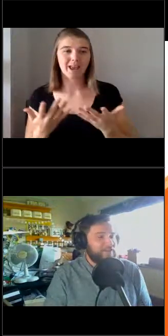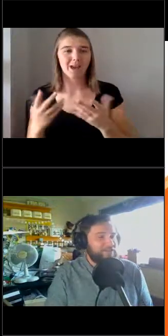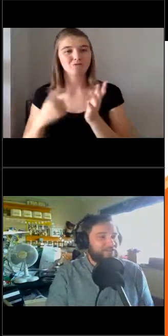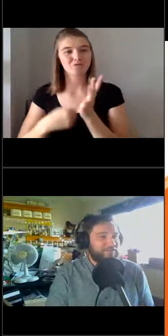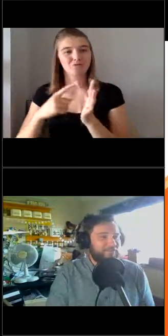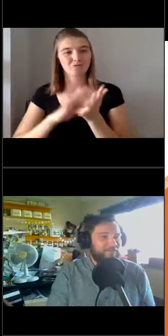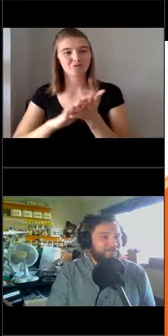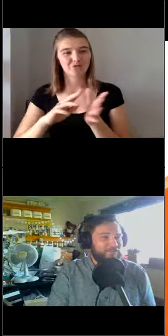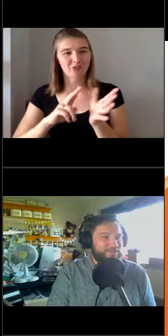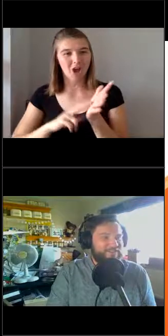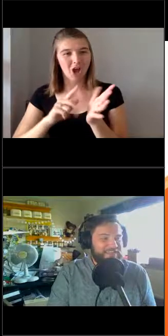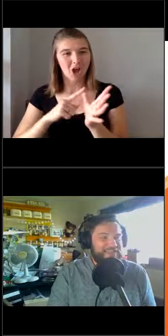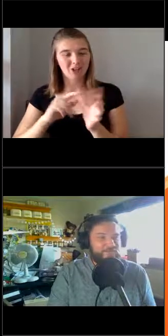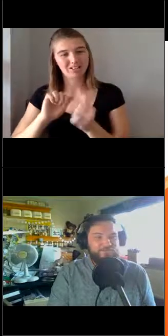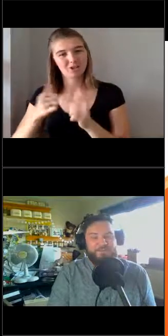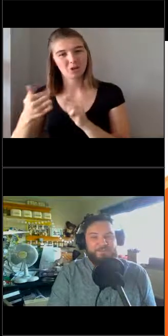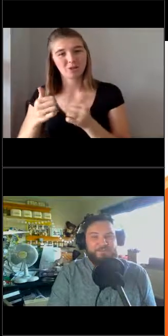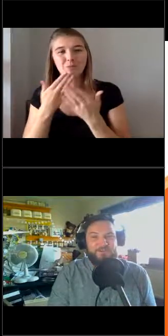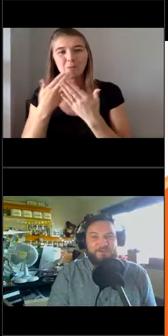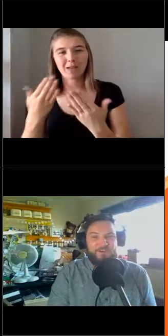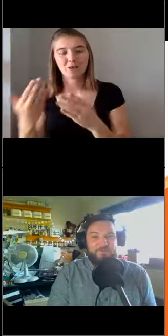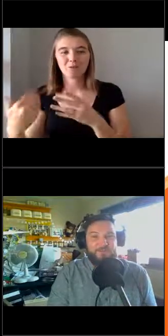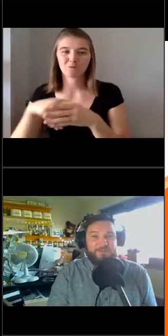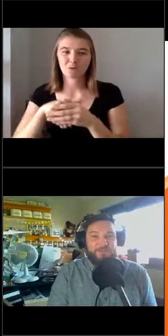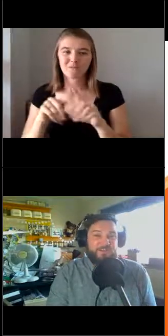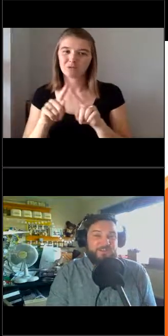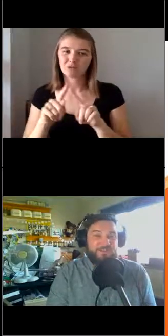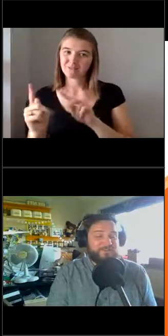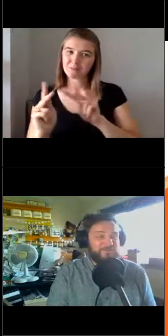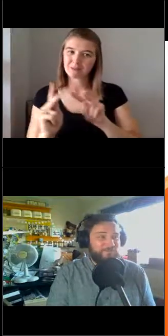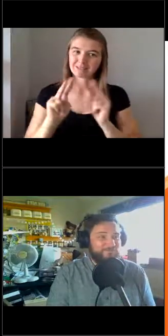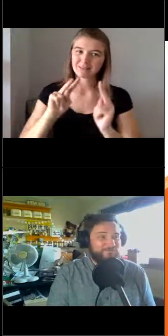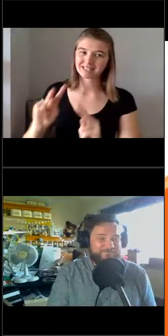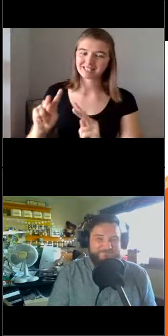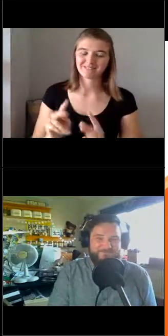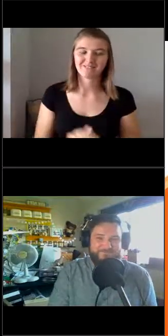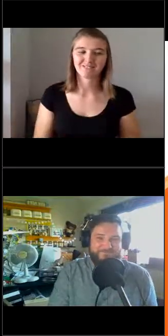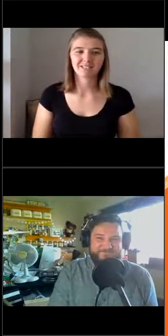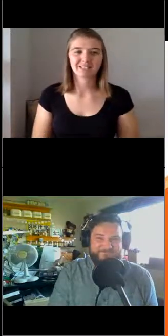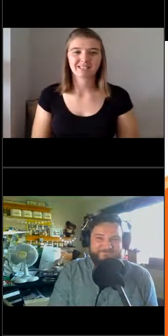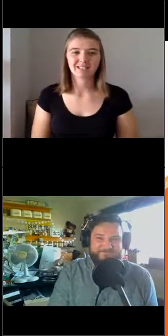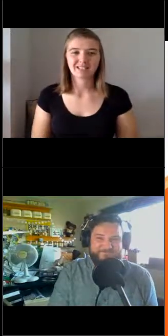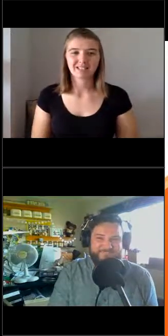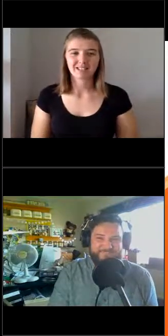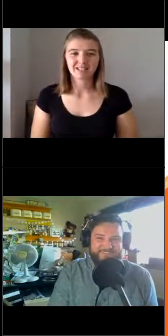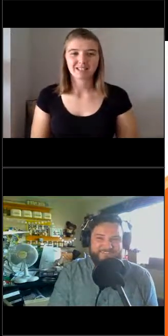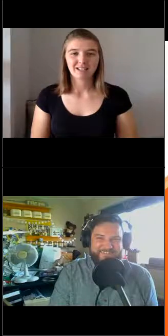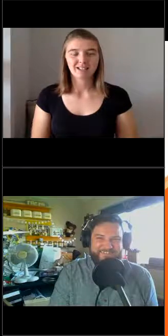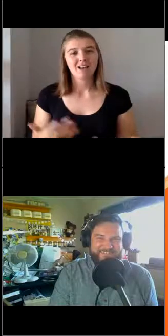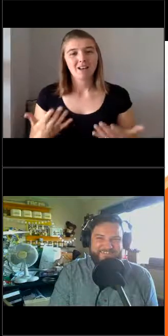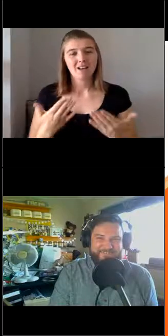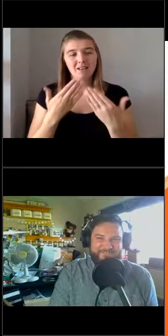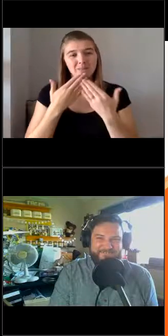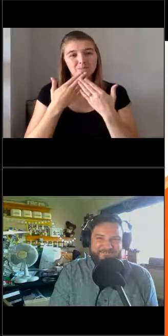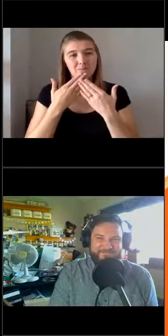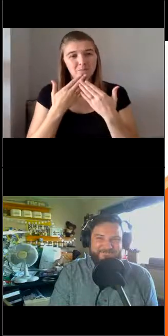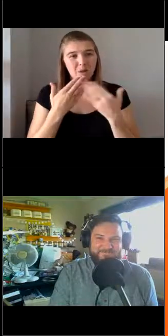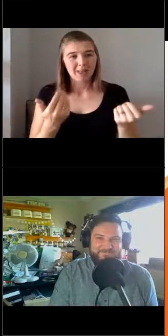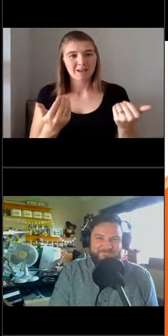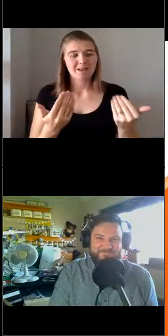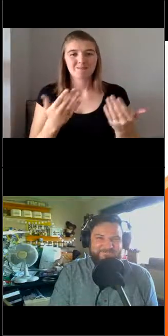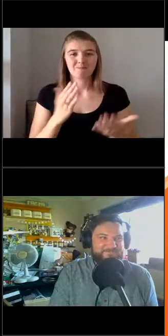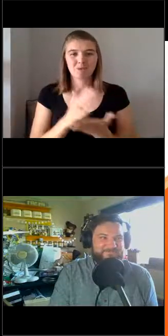much for joining us, for giving us that different perspective on what is an issue that affects us all. Absolute pleasure. And I just want to first of all